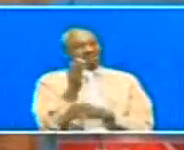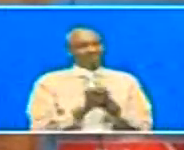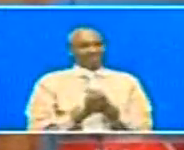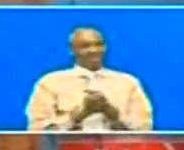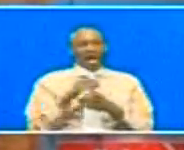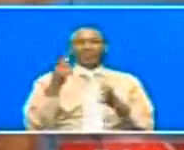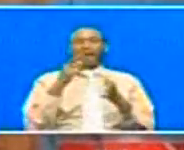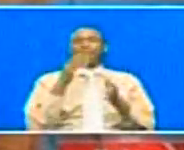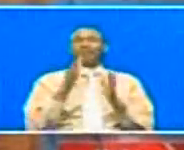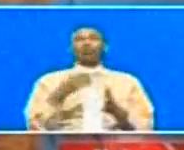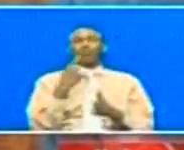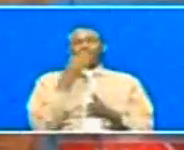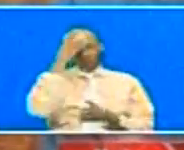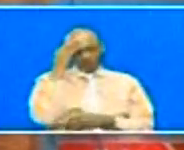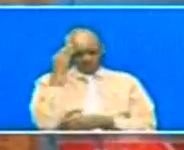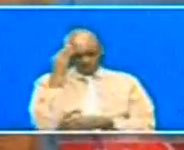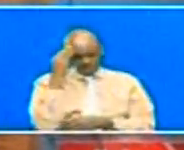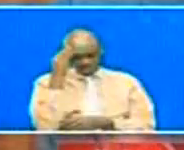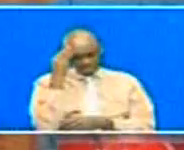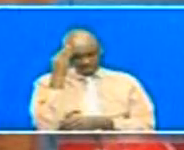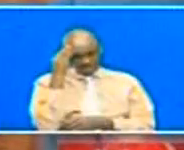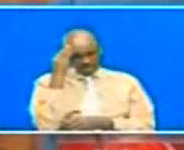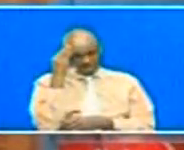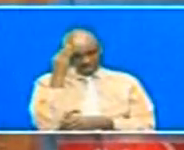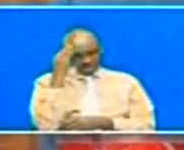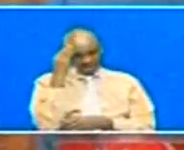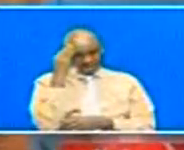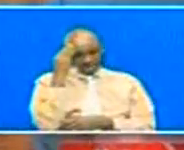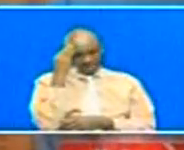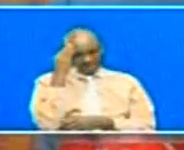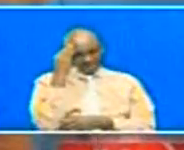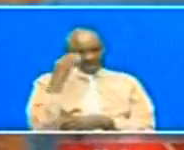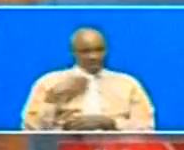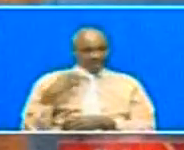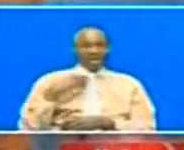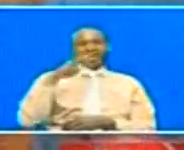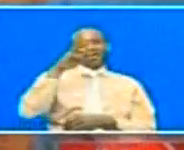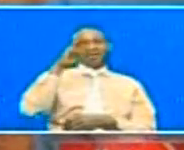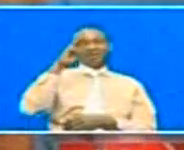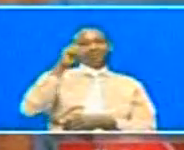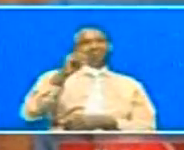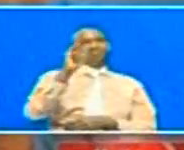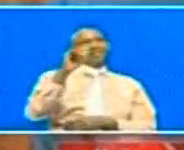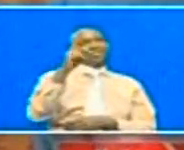And whom have I forgotten, you know? Mm. Sundowner, there was... Mikindishu. Oh.